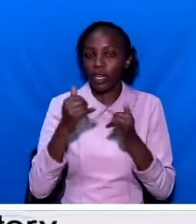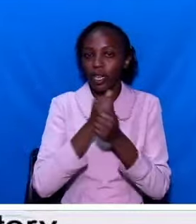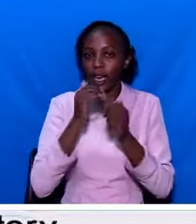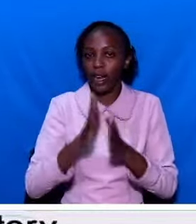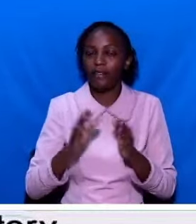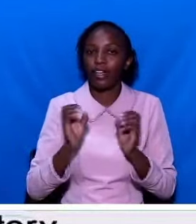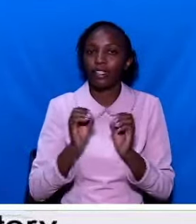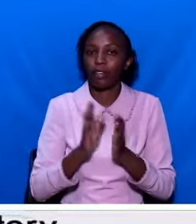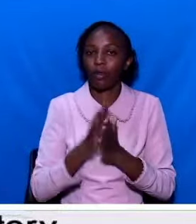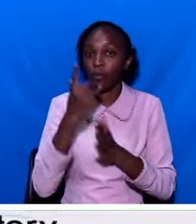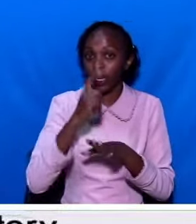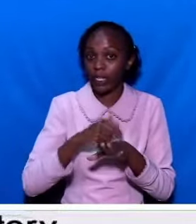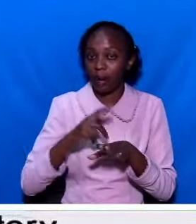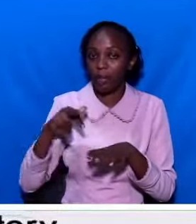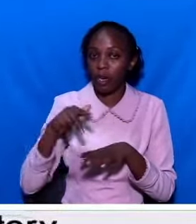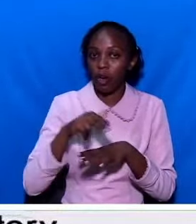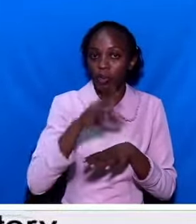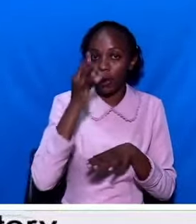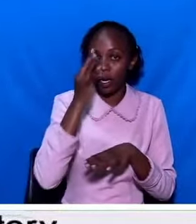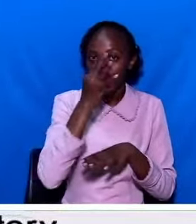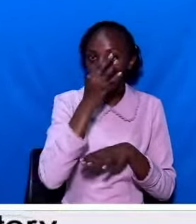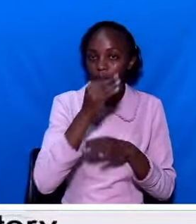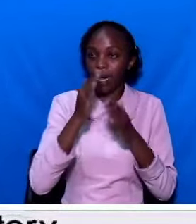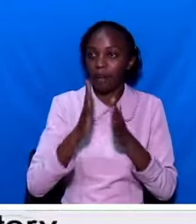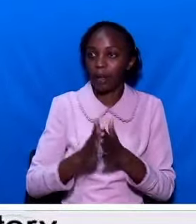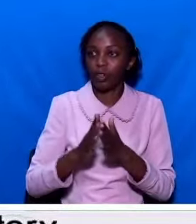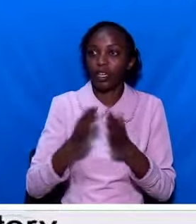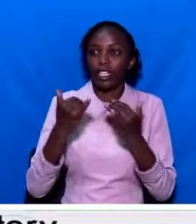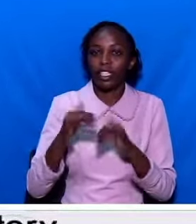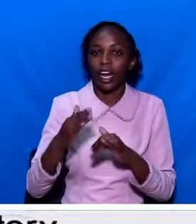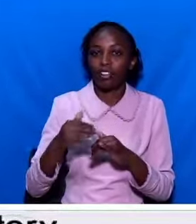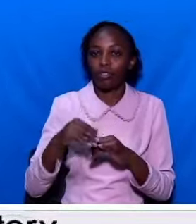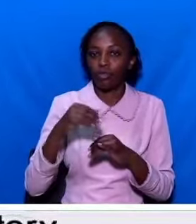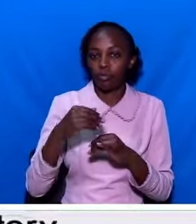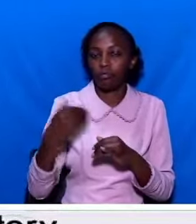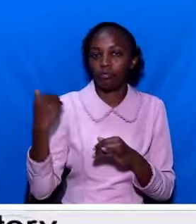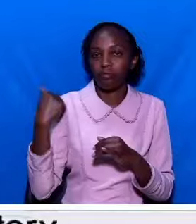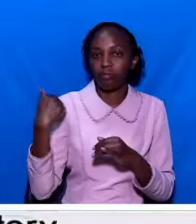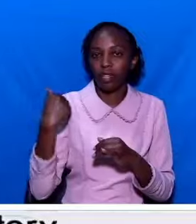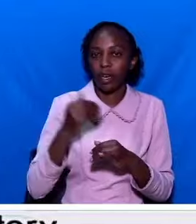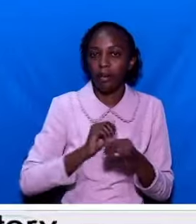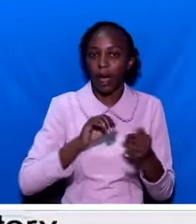Nyeri and somebody tried to joke with my wife.